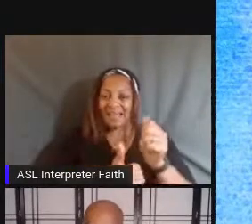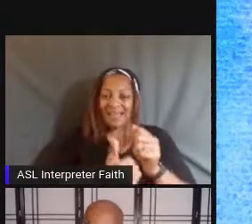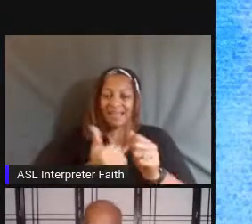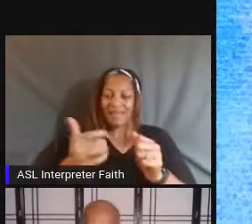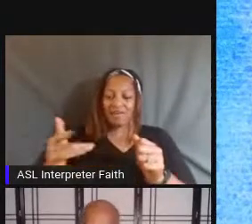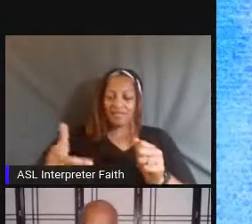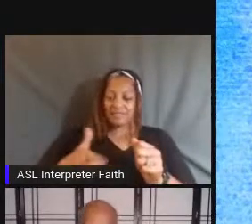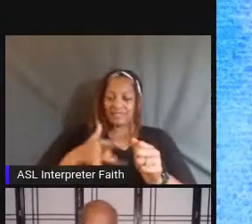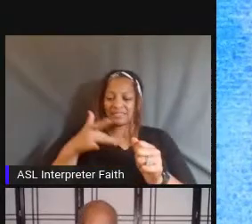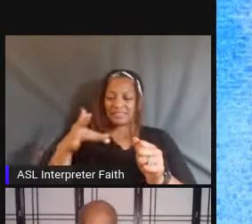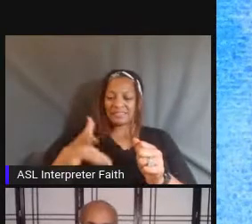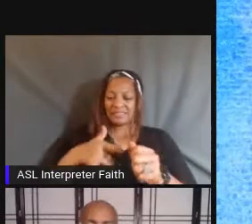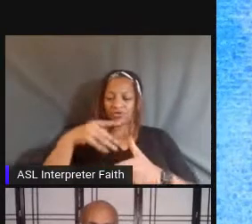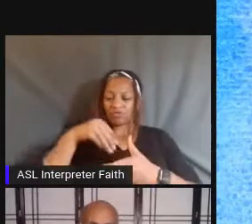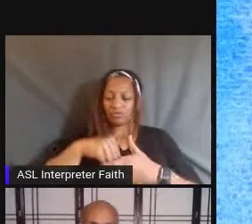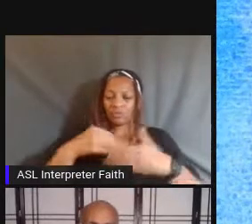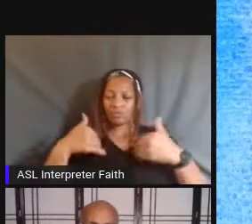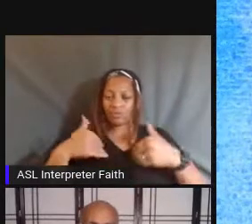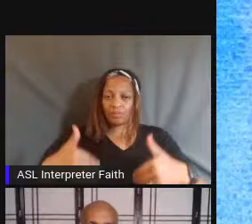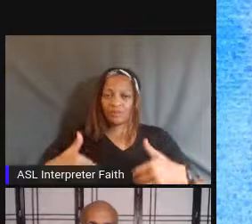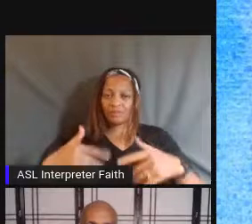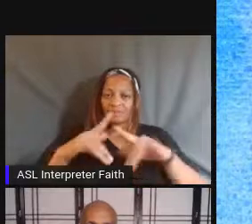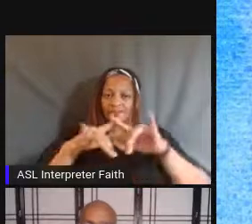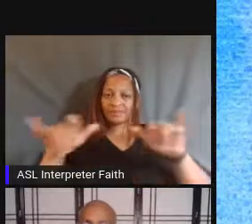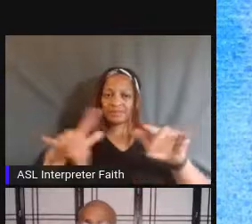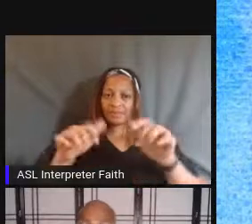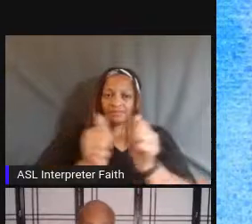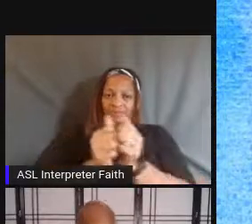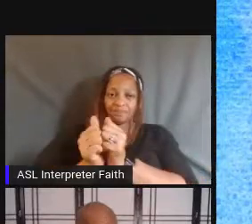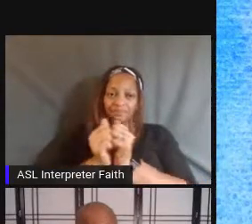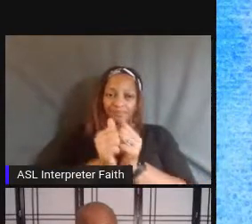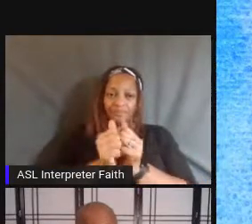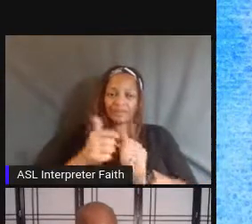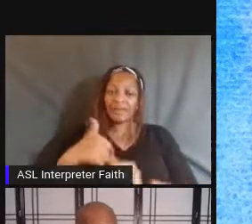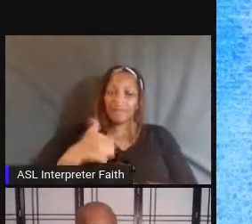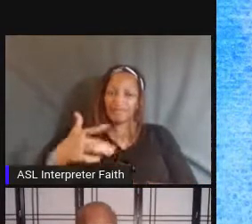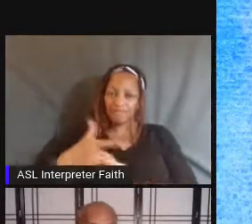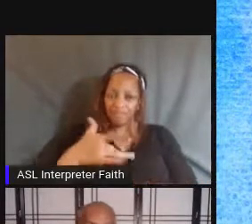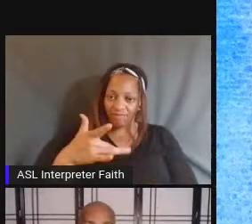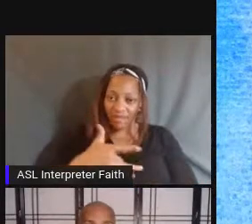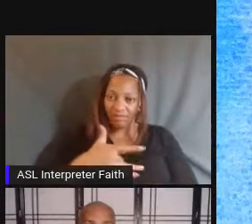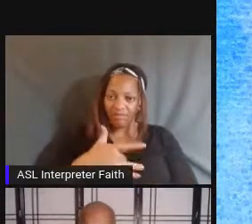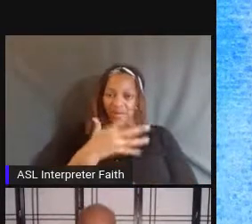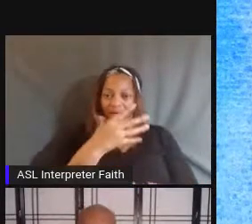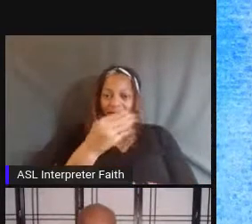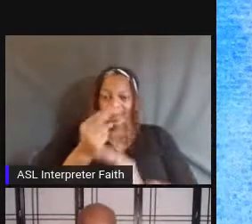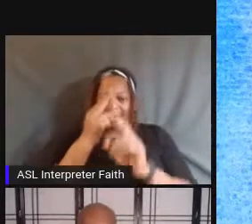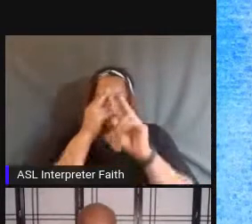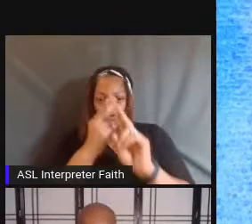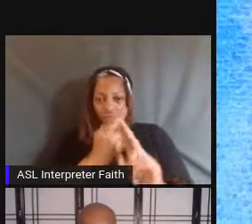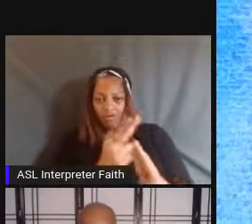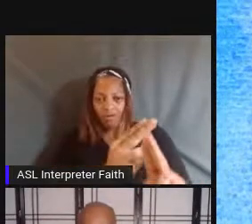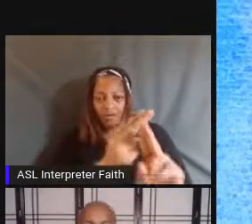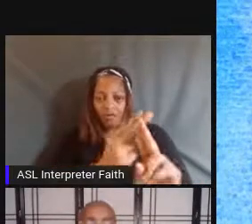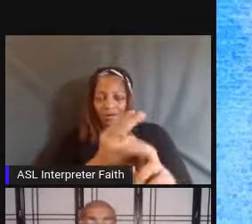body. Together. I feel and